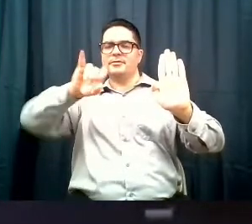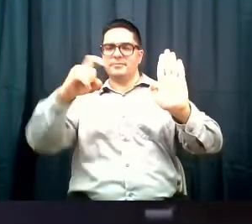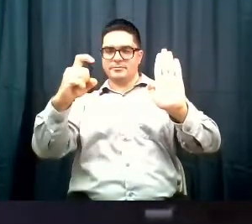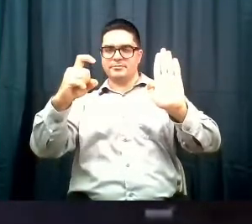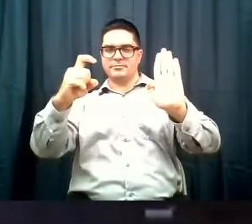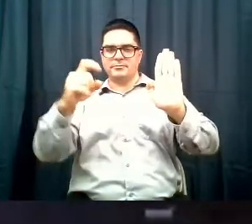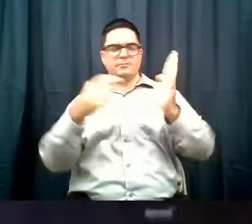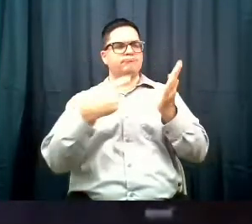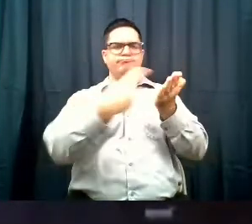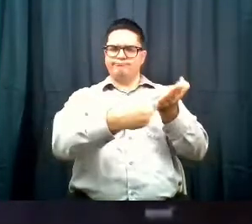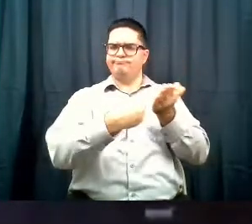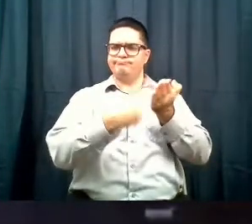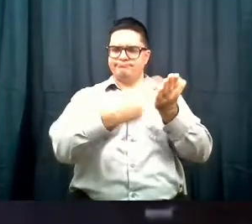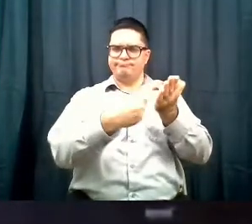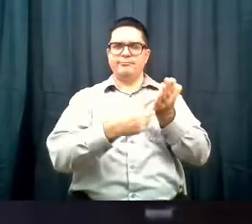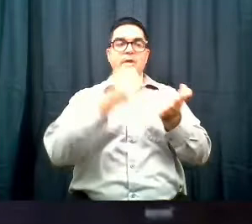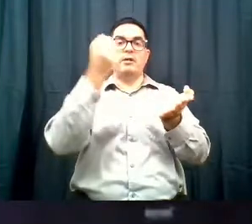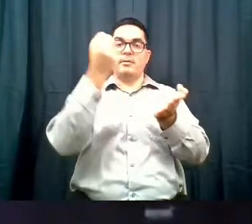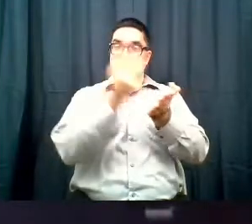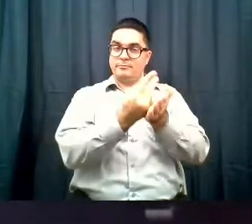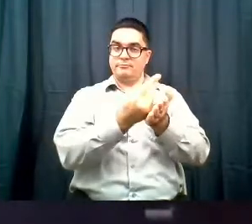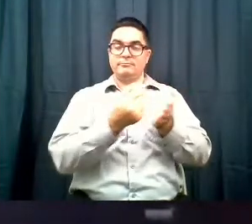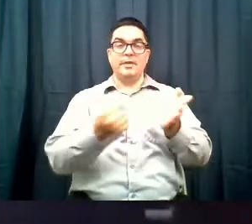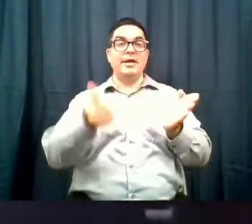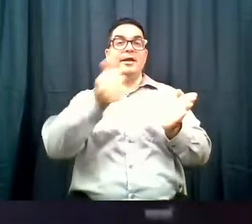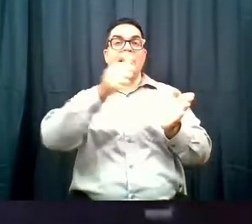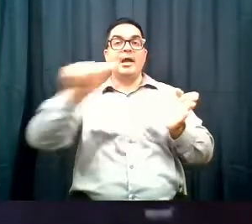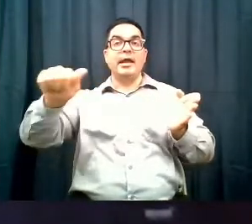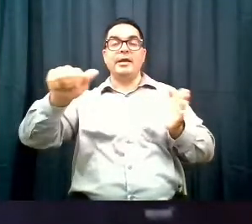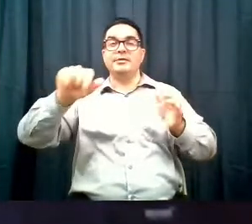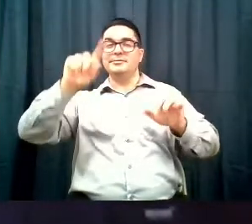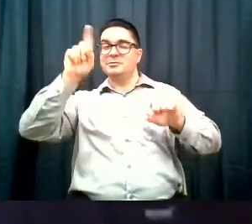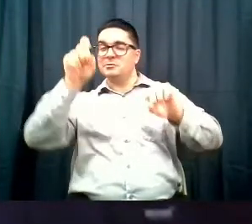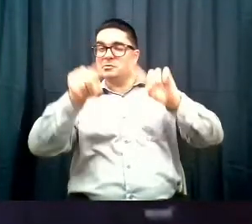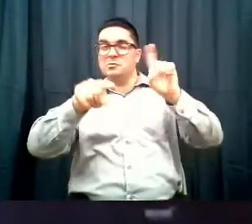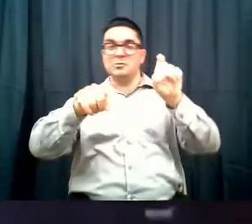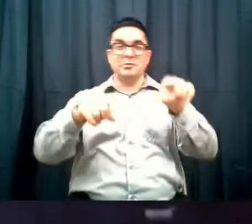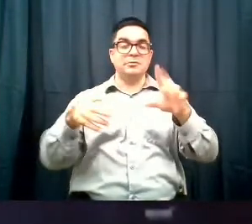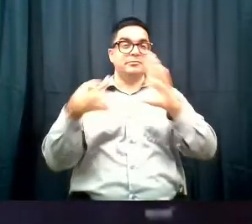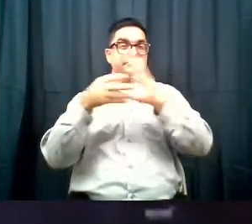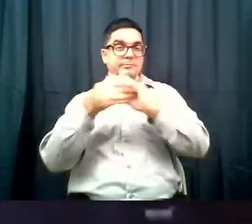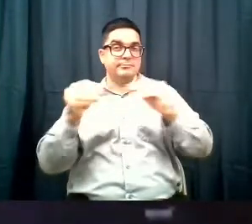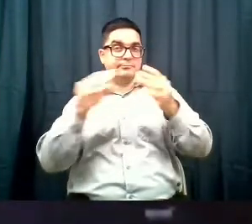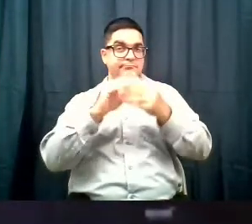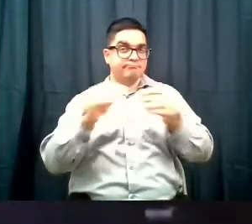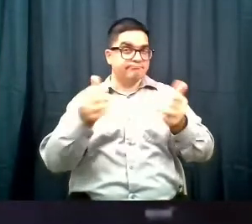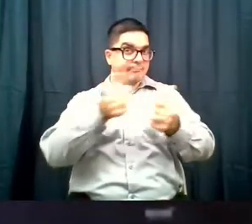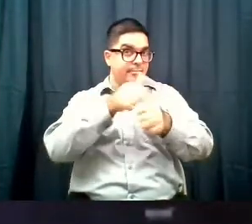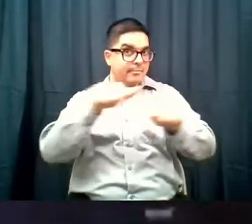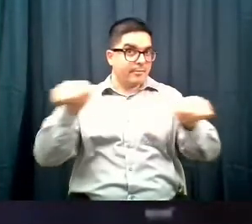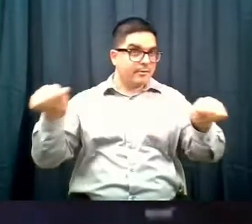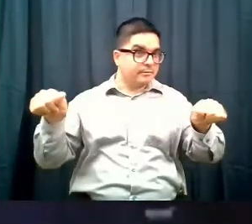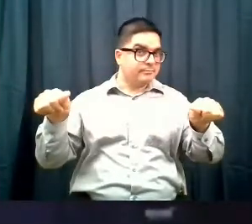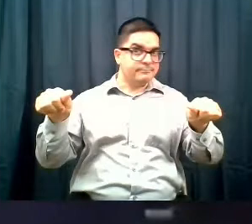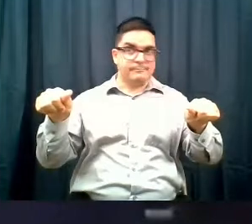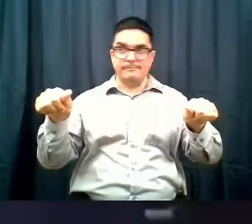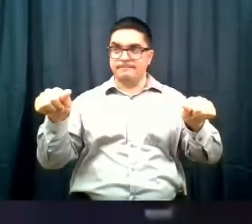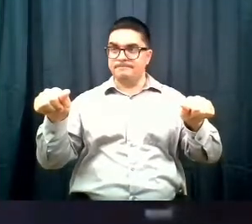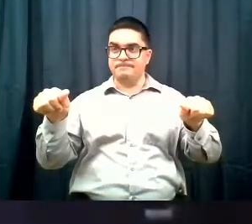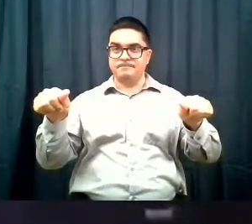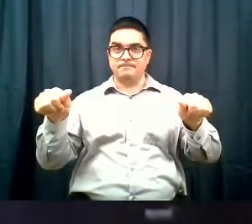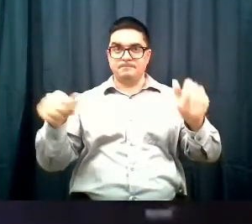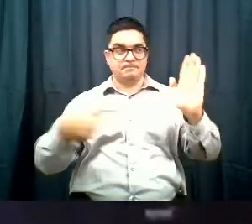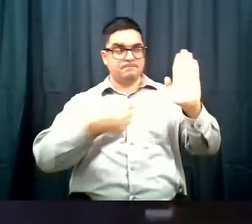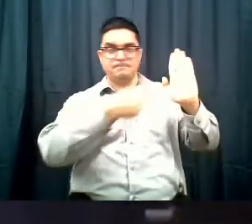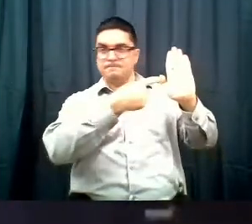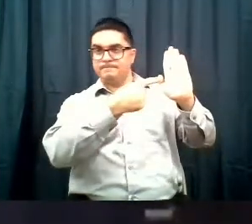with any questions or comments on the minutes. Are there any questions or comments about the minutes